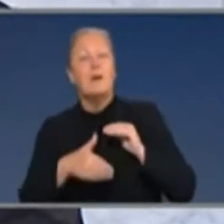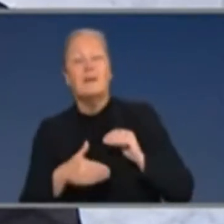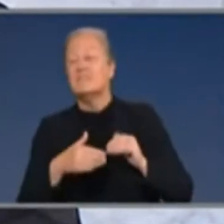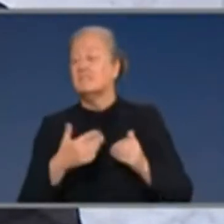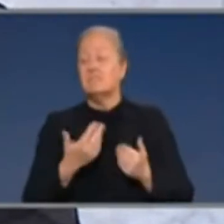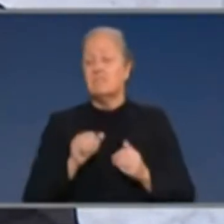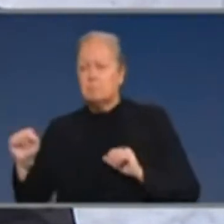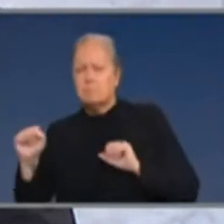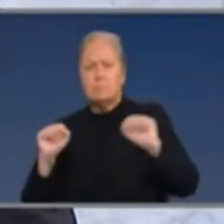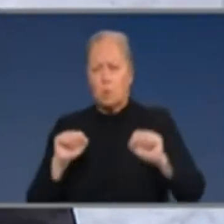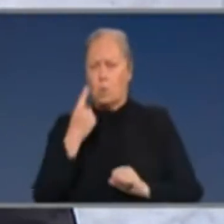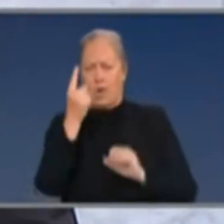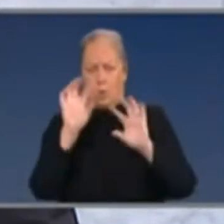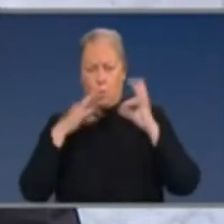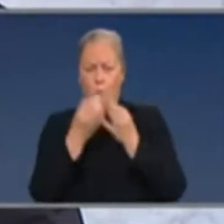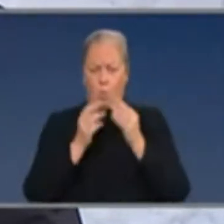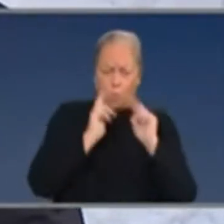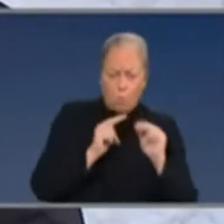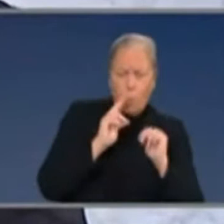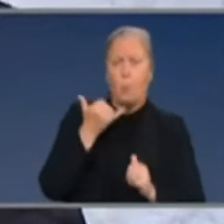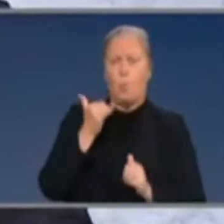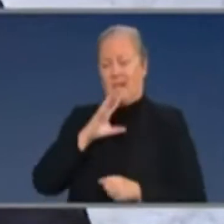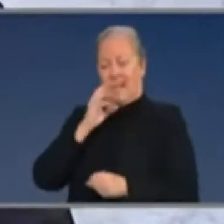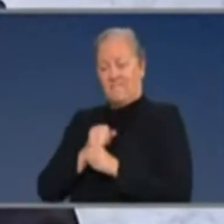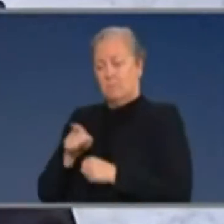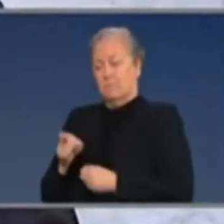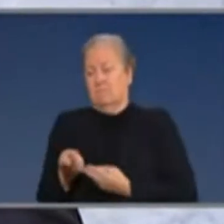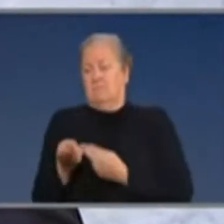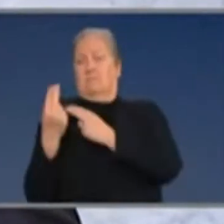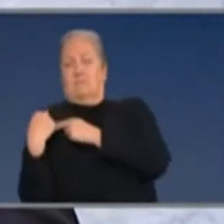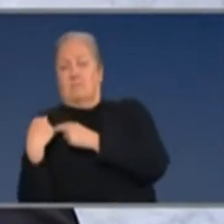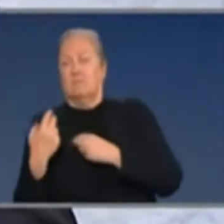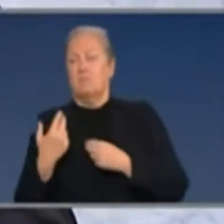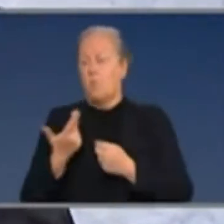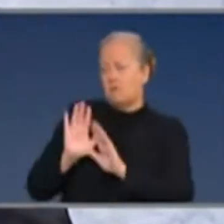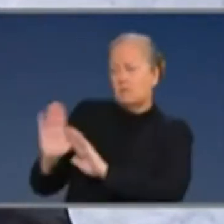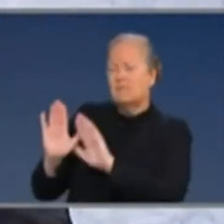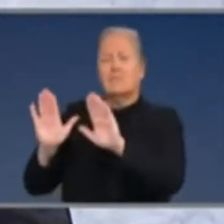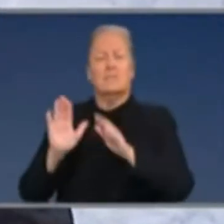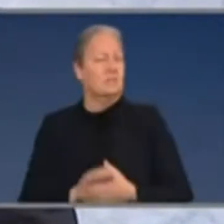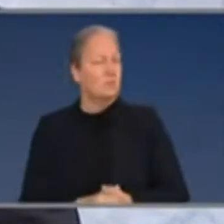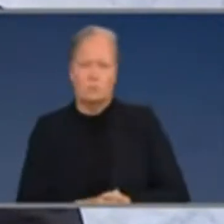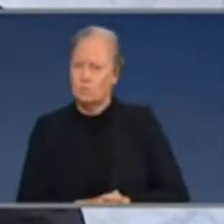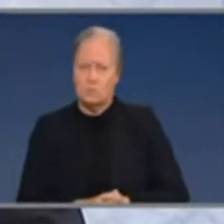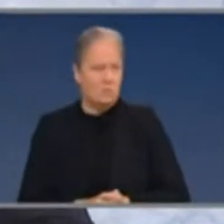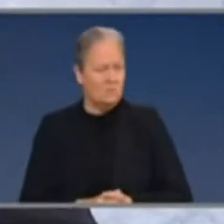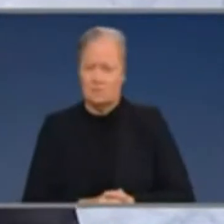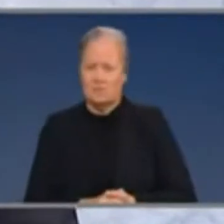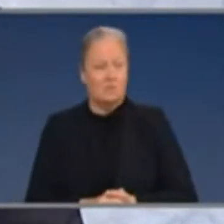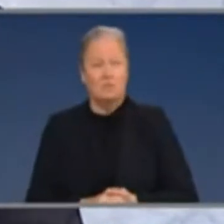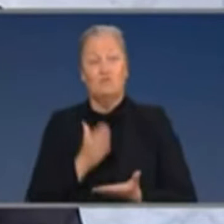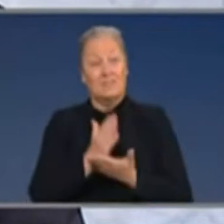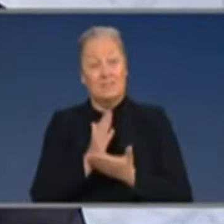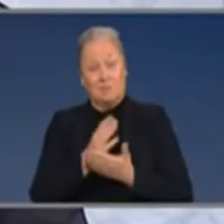any one organisation, level of government or nation of peoples across the country. This